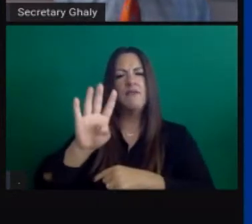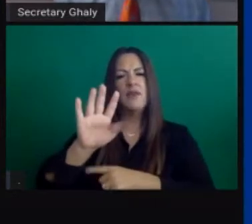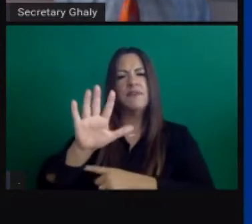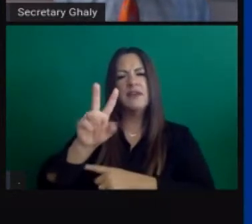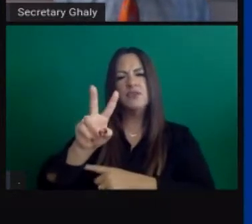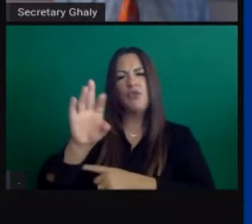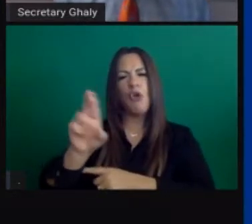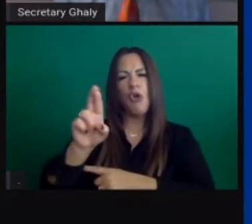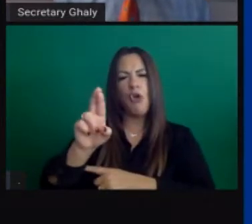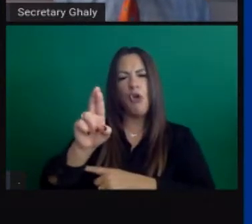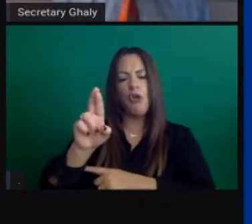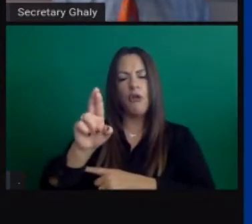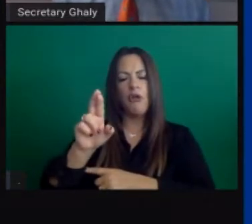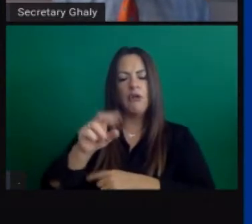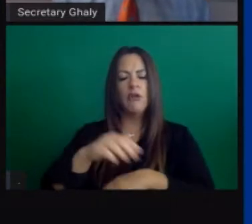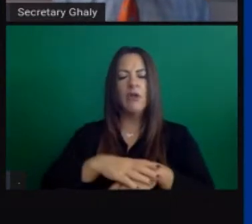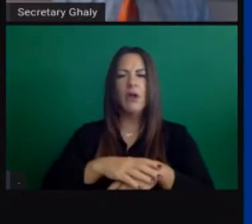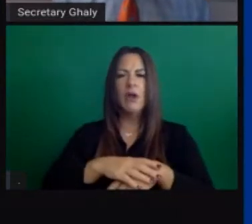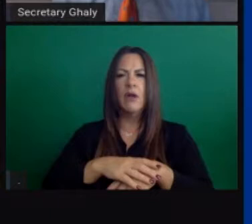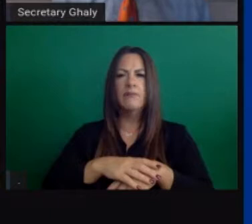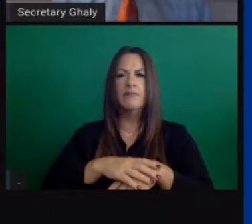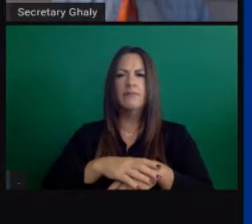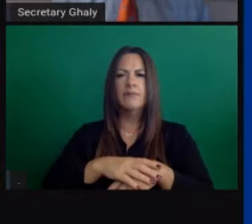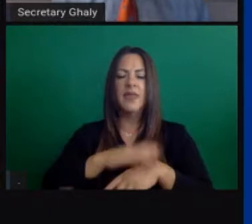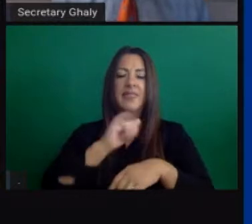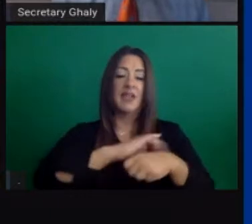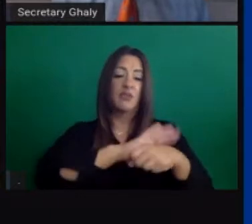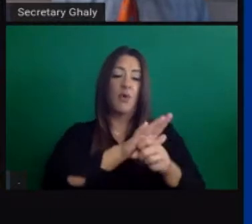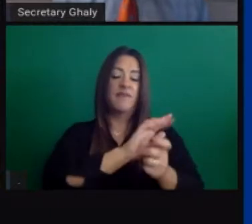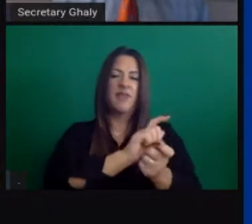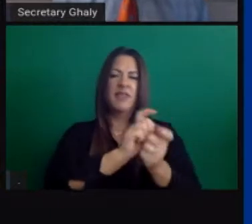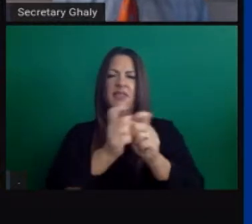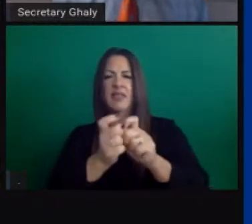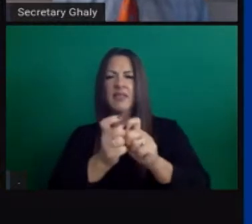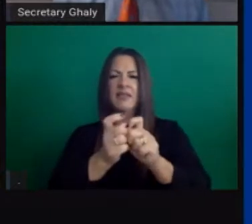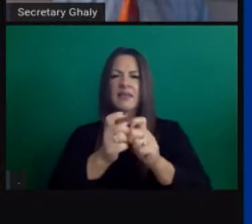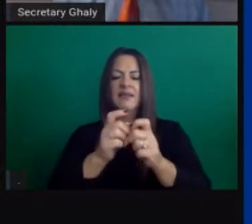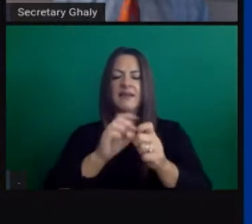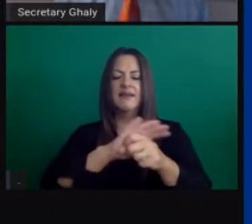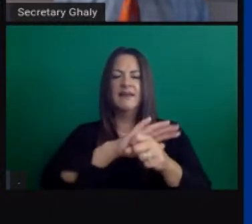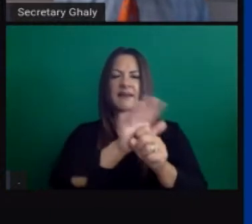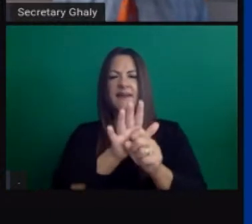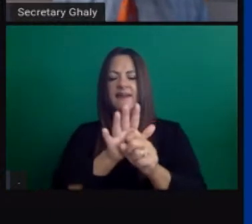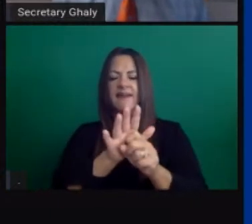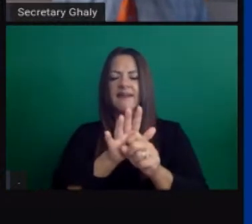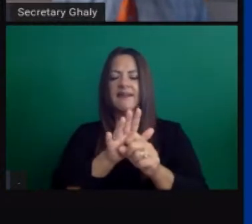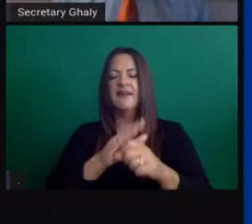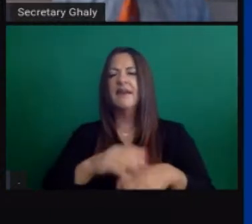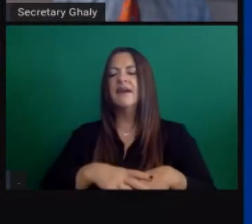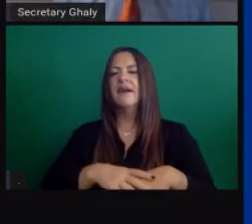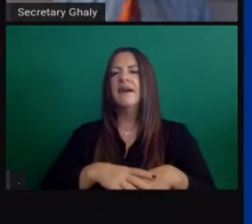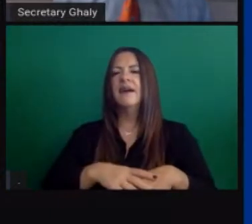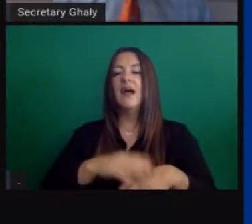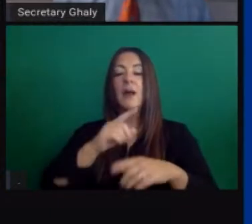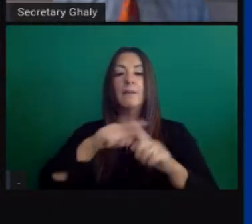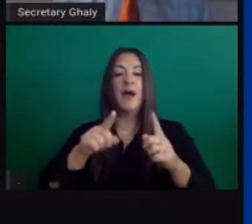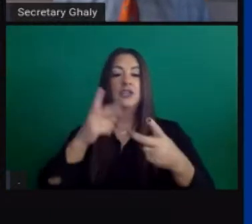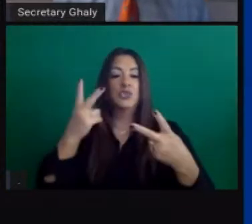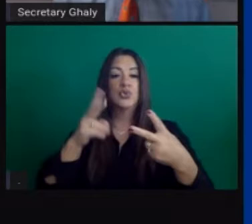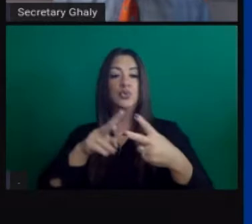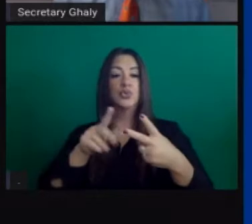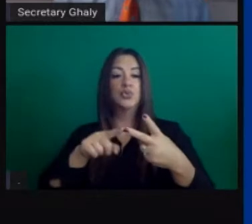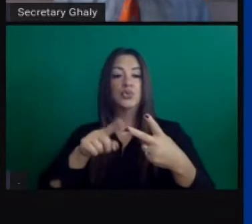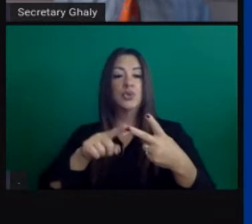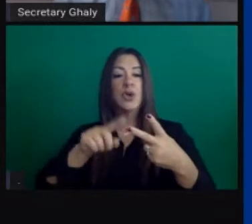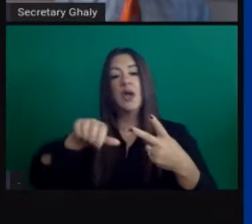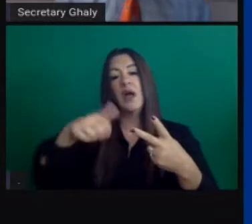about a certain set of doses for the vaccine from Moderna that California